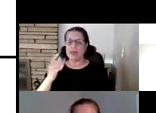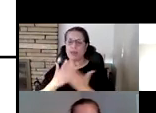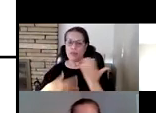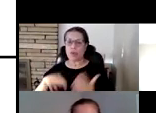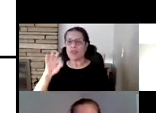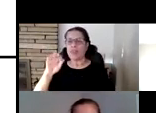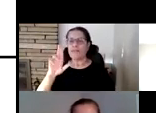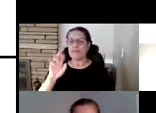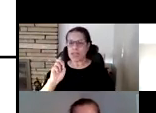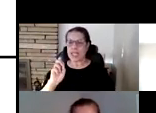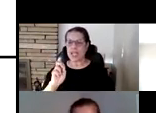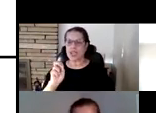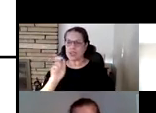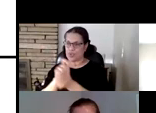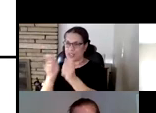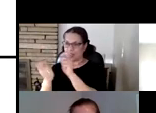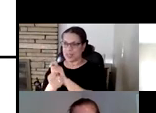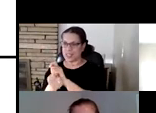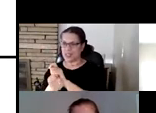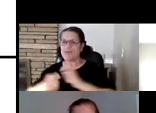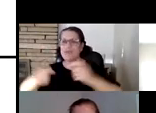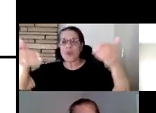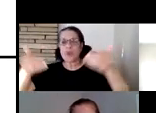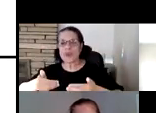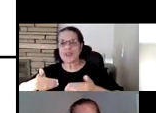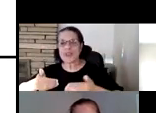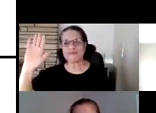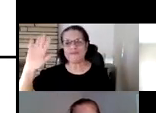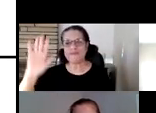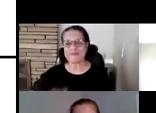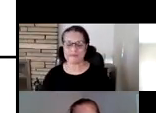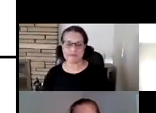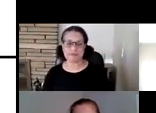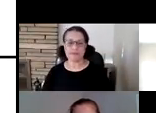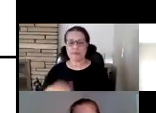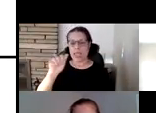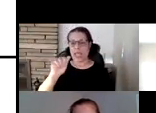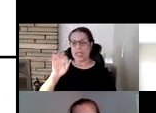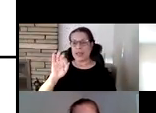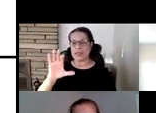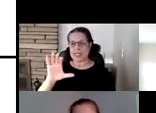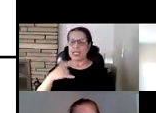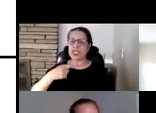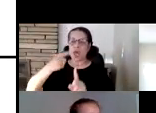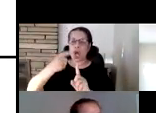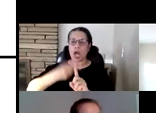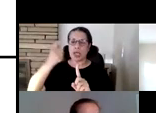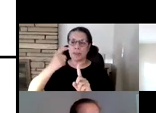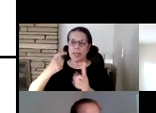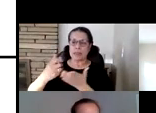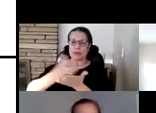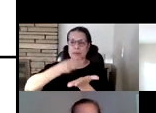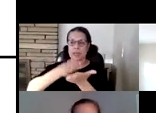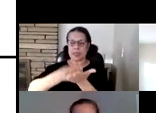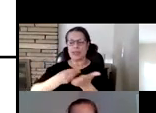Transformation. Good to have you all here. Thanks. And AFC is the automatic fare collection, is another way we